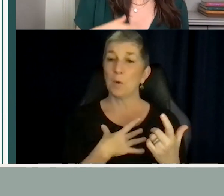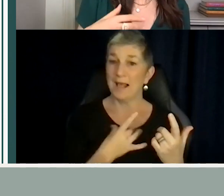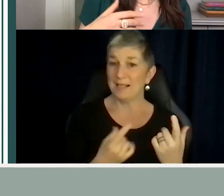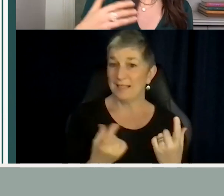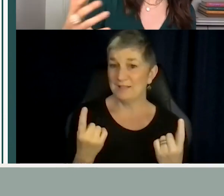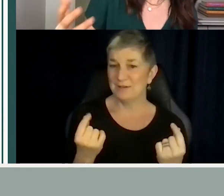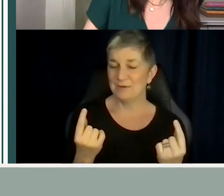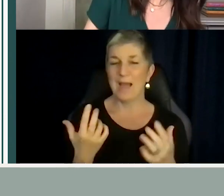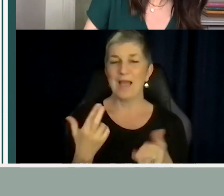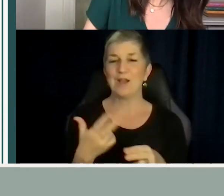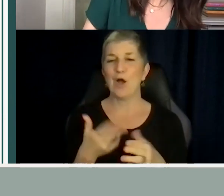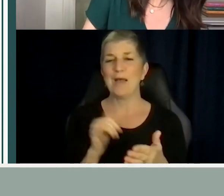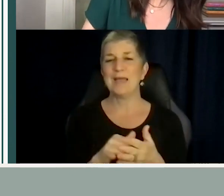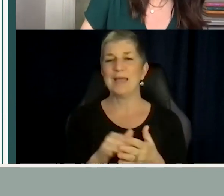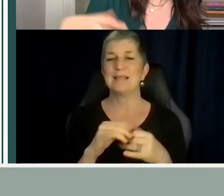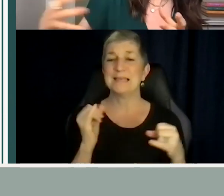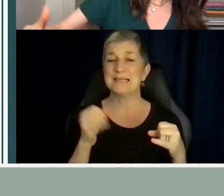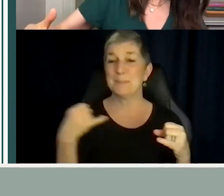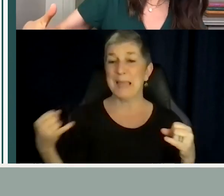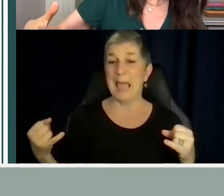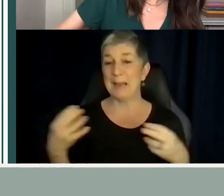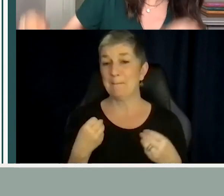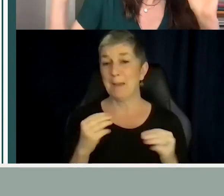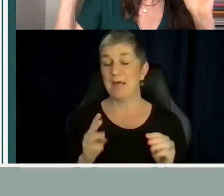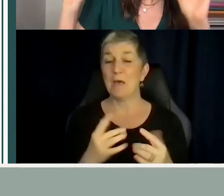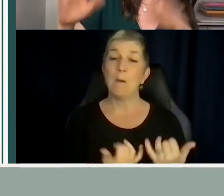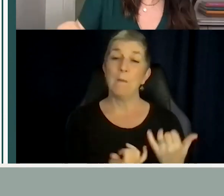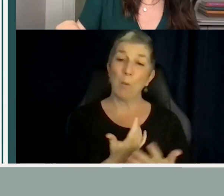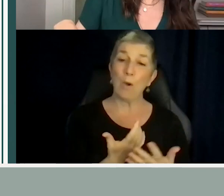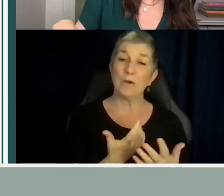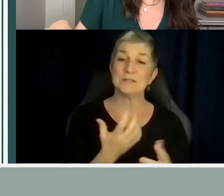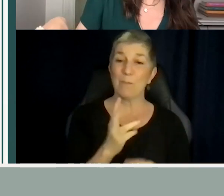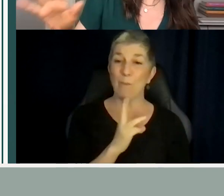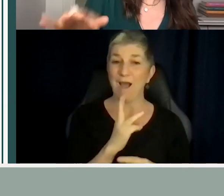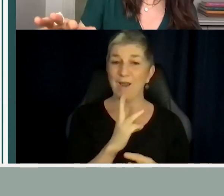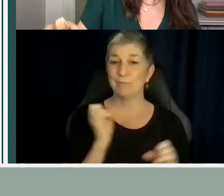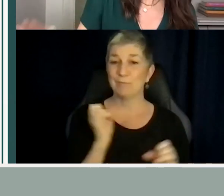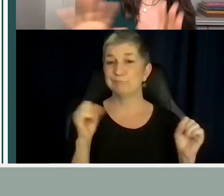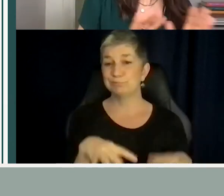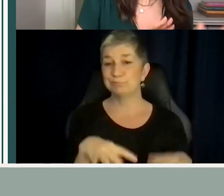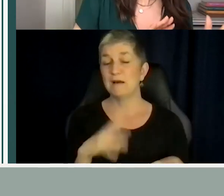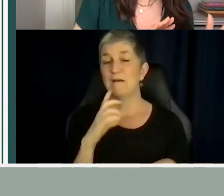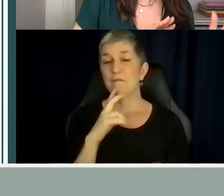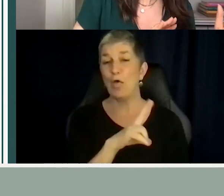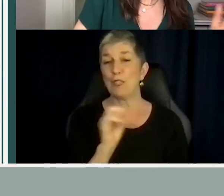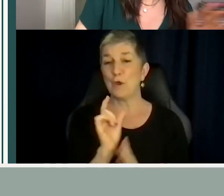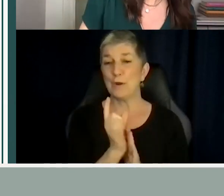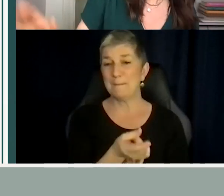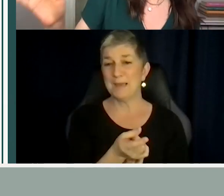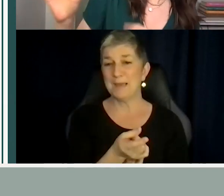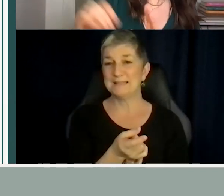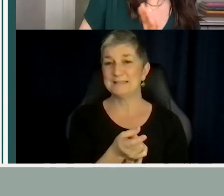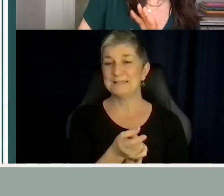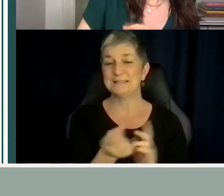is I refer to it as the spaghetti method prep. You boil a pot of water, keep it in there for 30 minutes as opposed to the 8 with